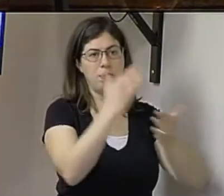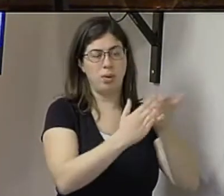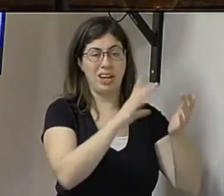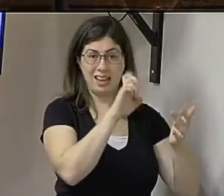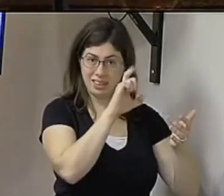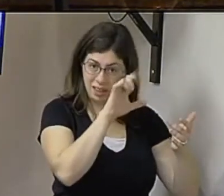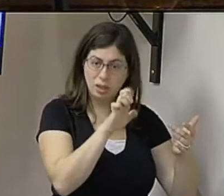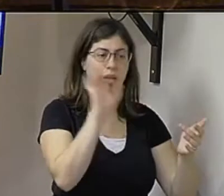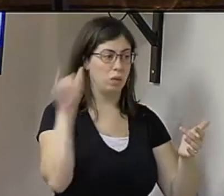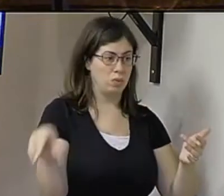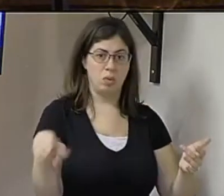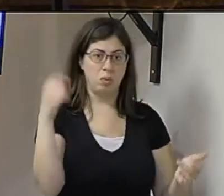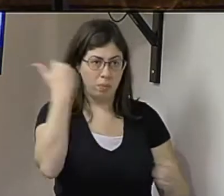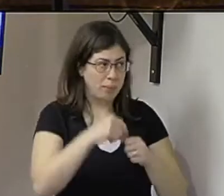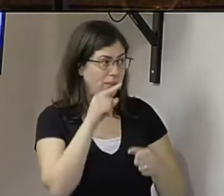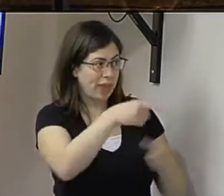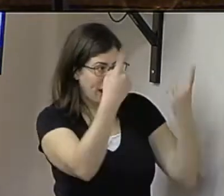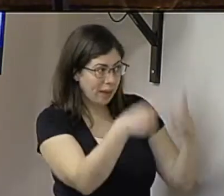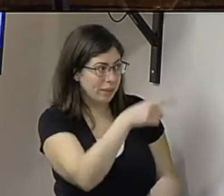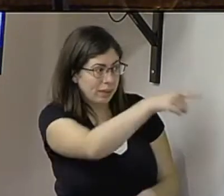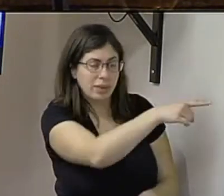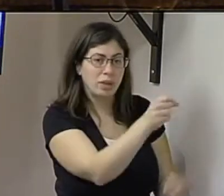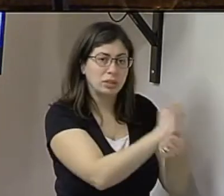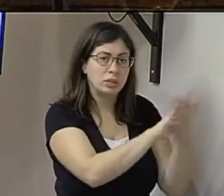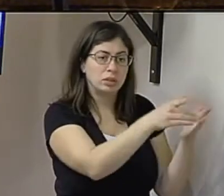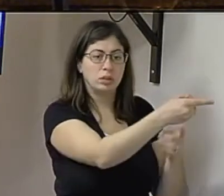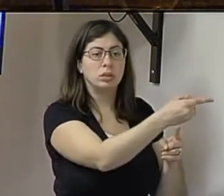exile. So he would have remembered that. And then